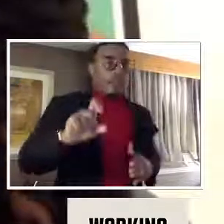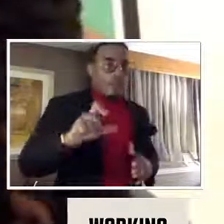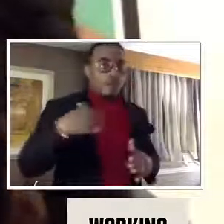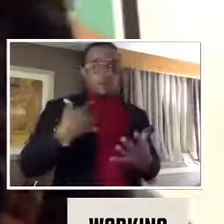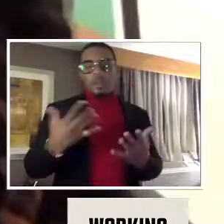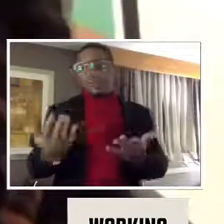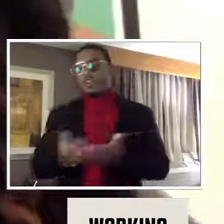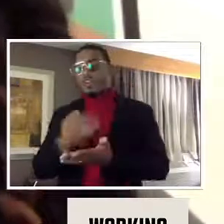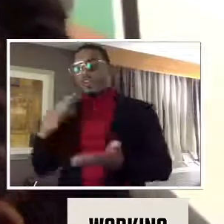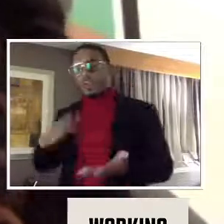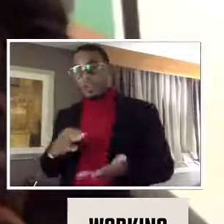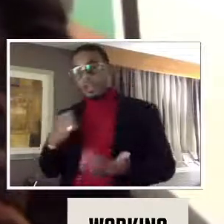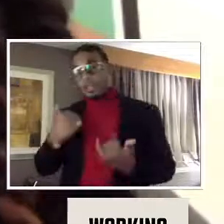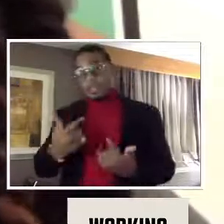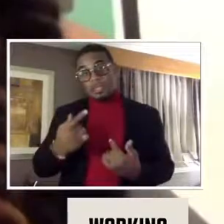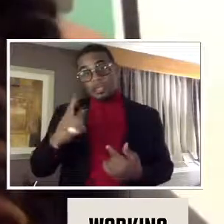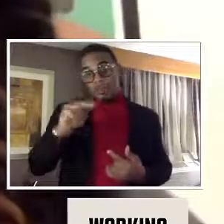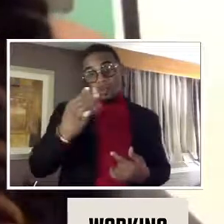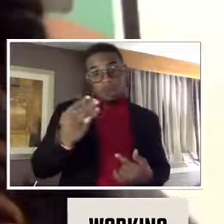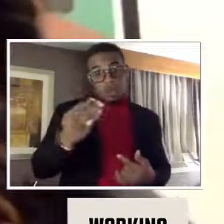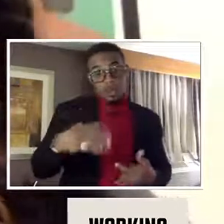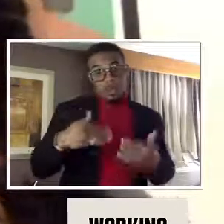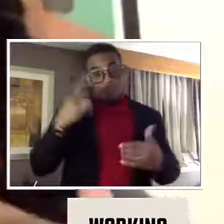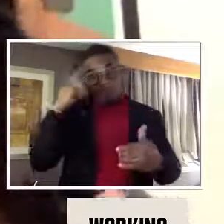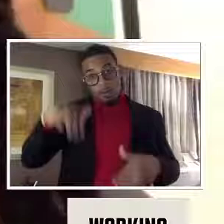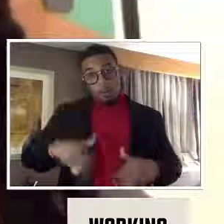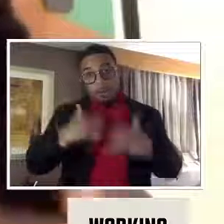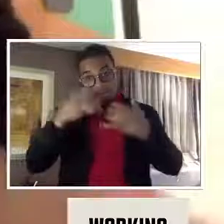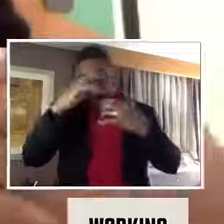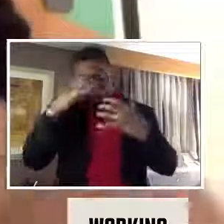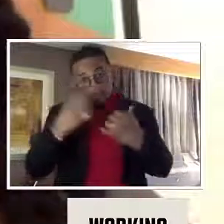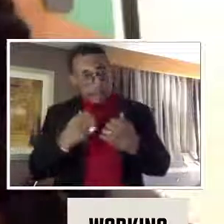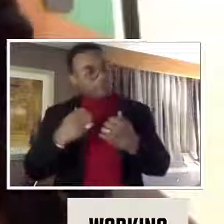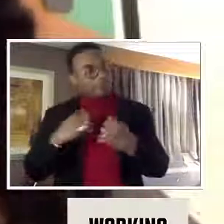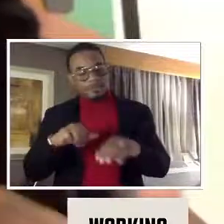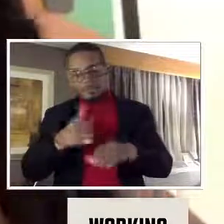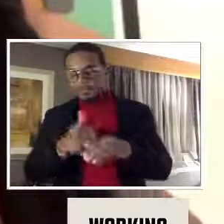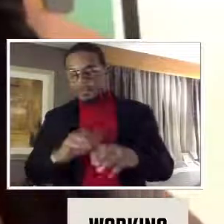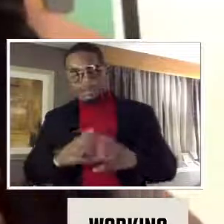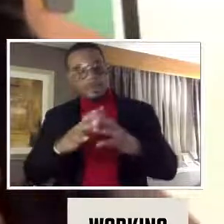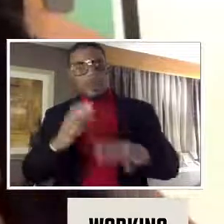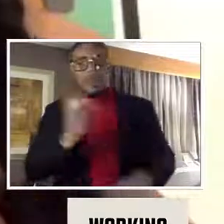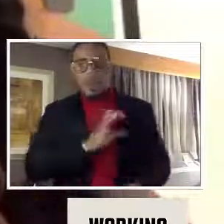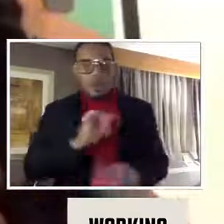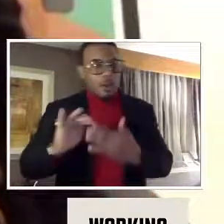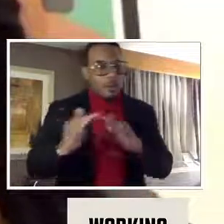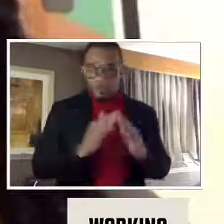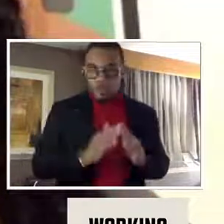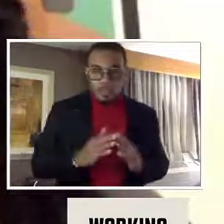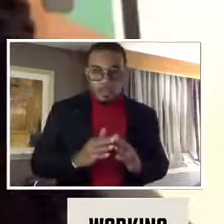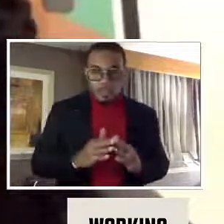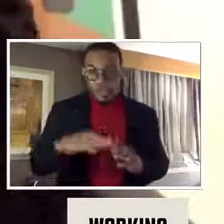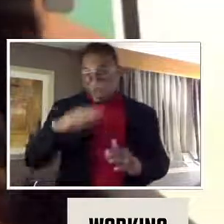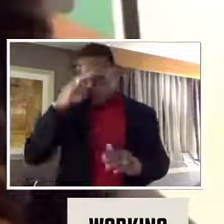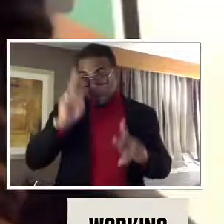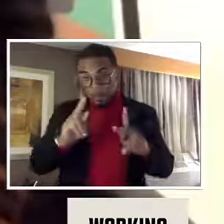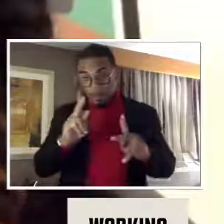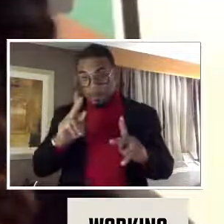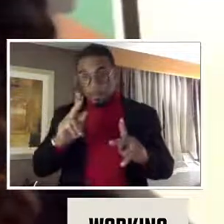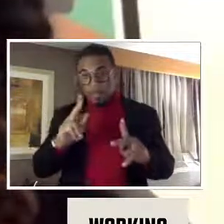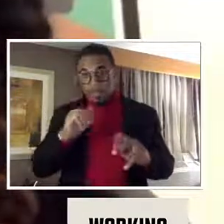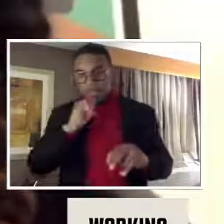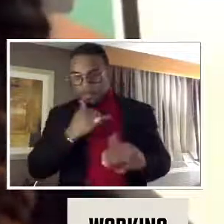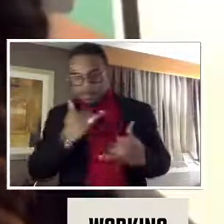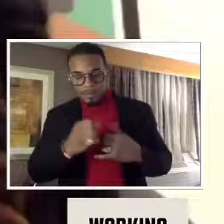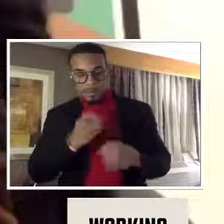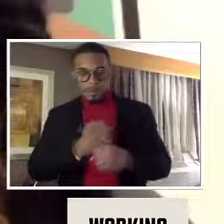what we deserve. Since 2014, the movement for Black Lives has set forth to build power in our communities. Black people have suffered